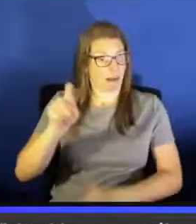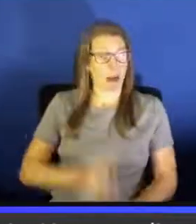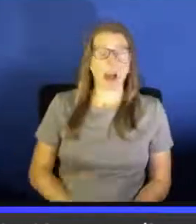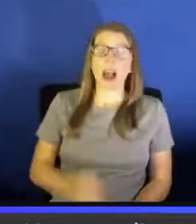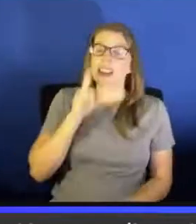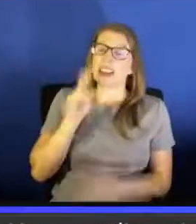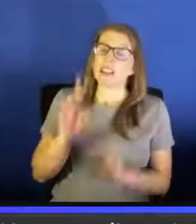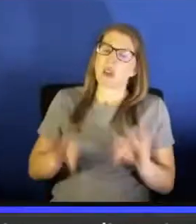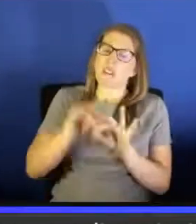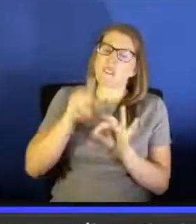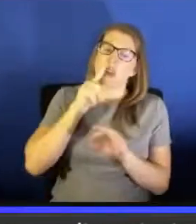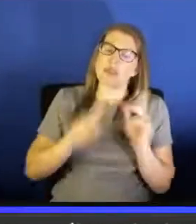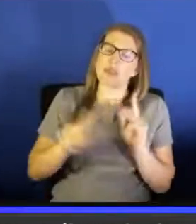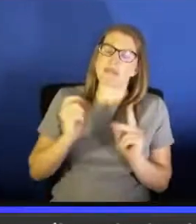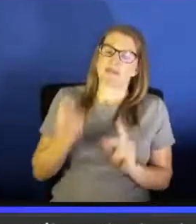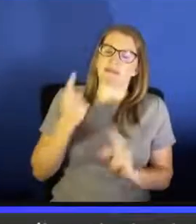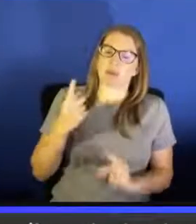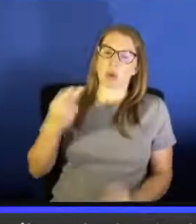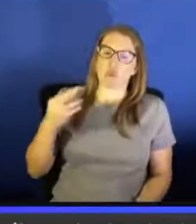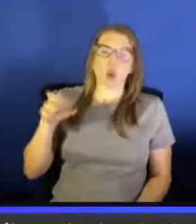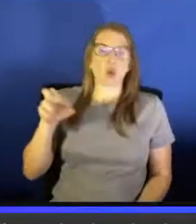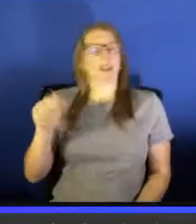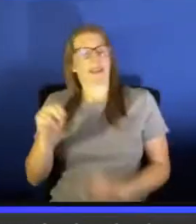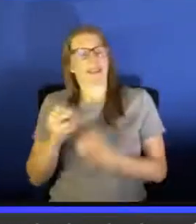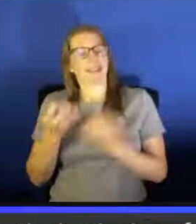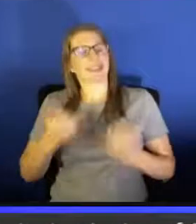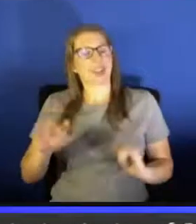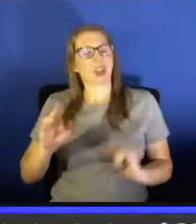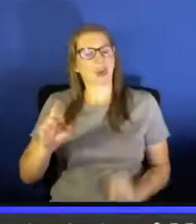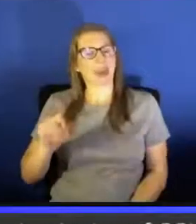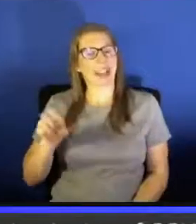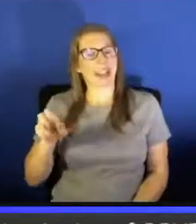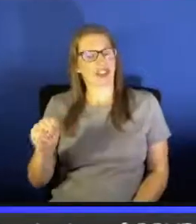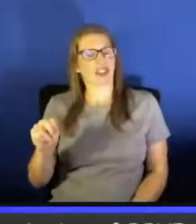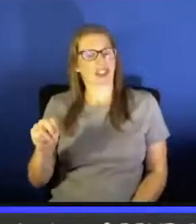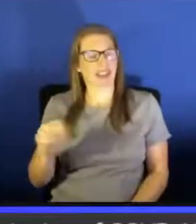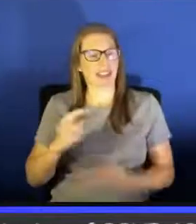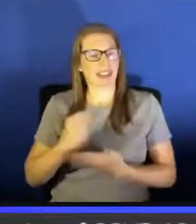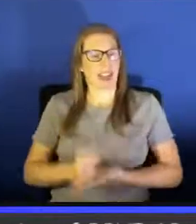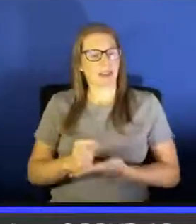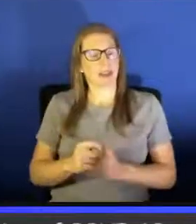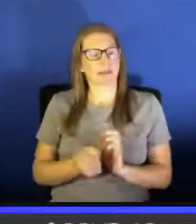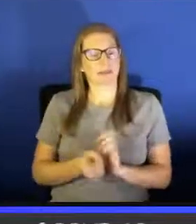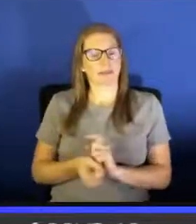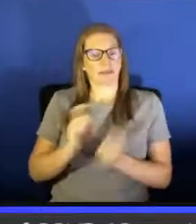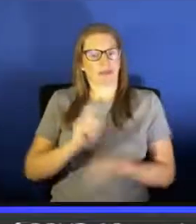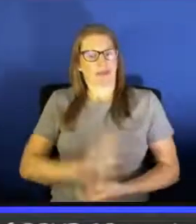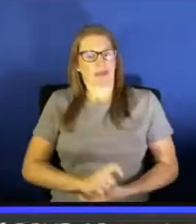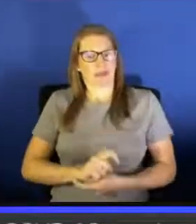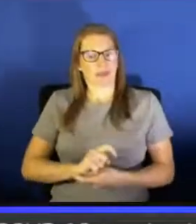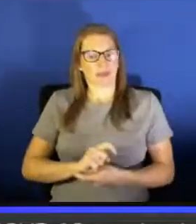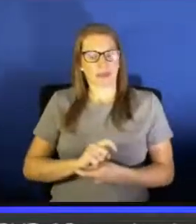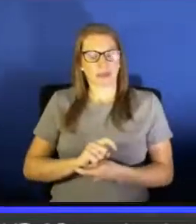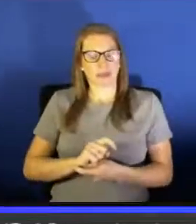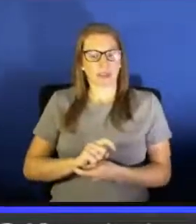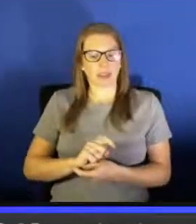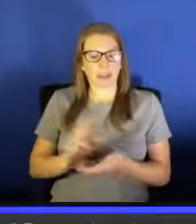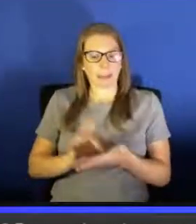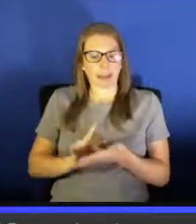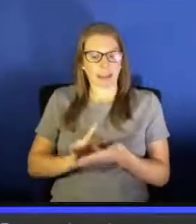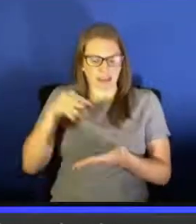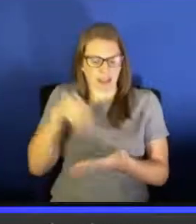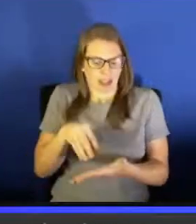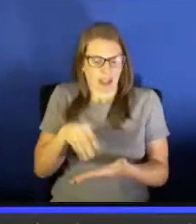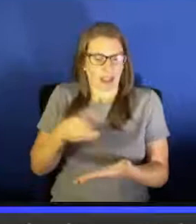understand. Proton therapy is still radiation therapy. It changes where your dose goes, but it is still a form of radiation